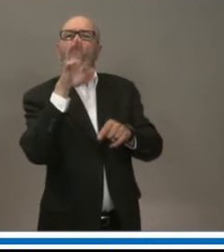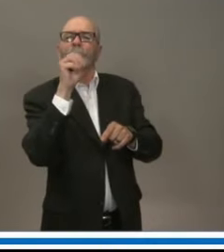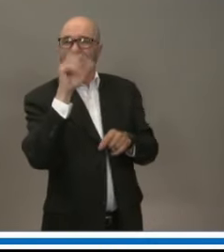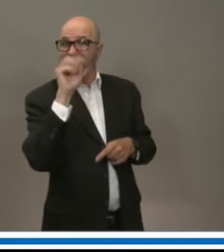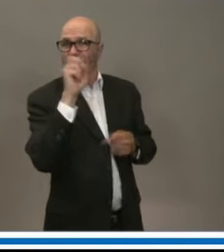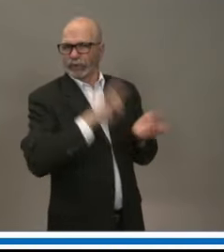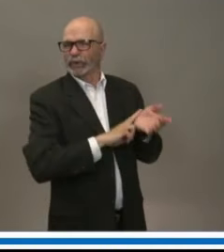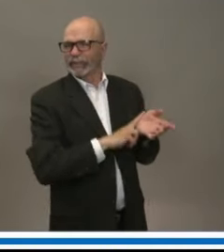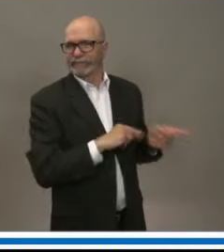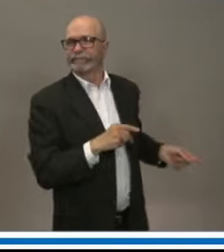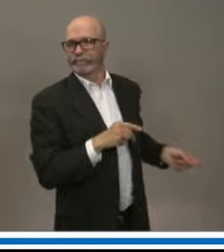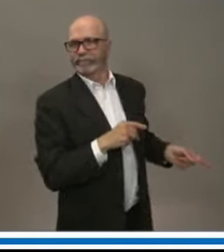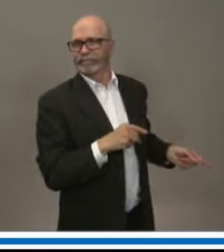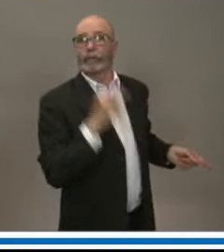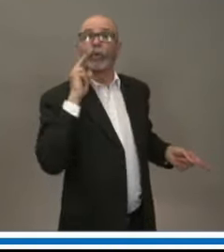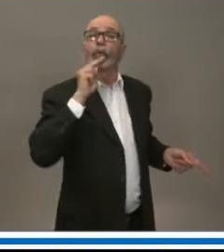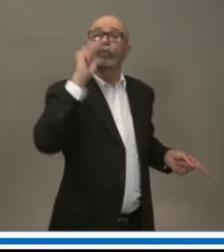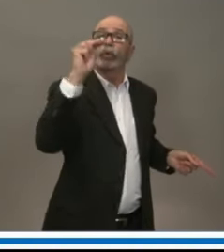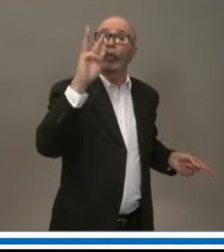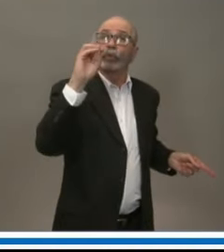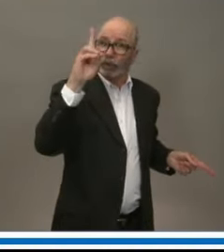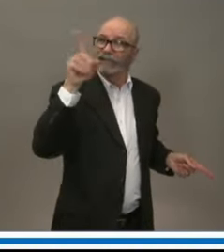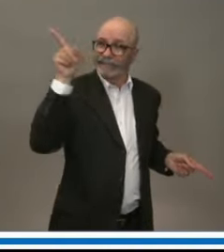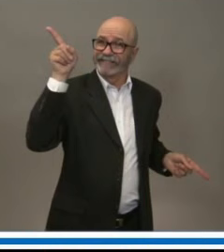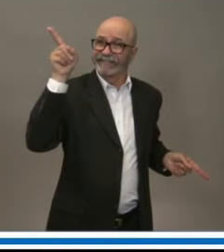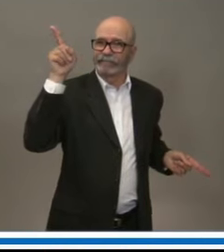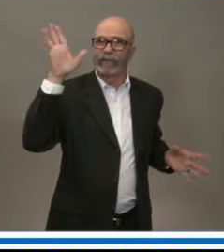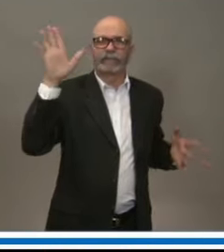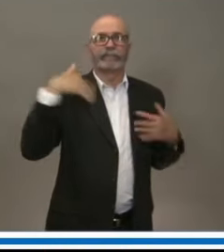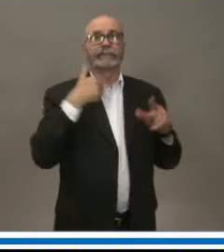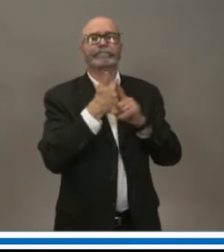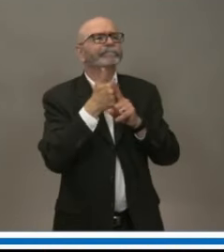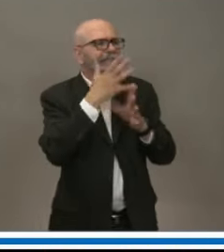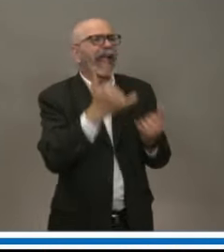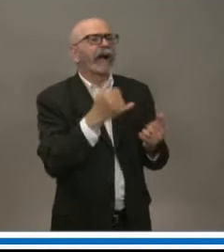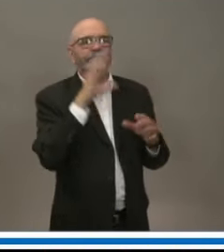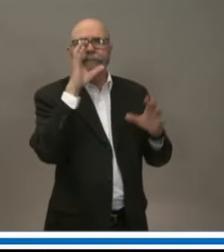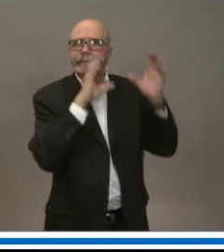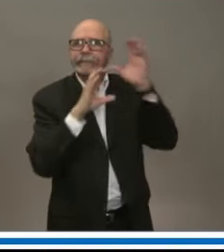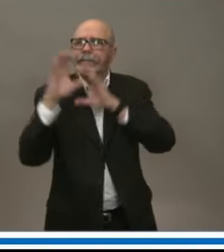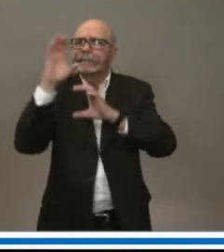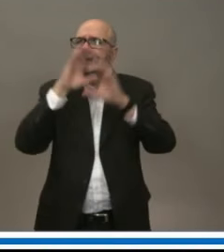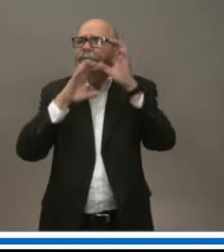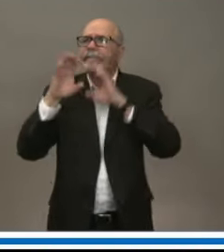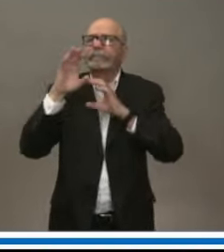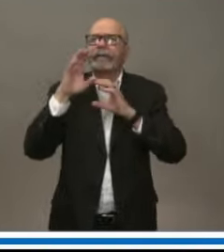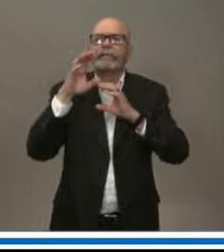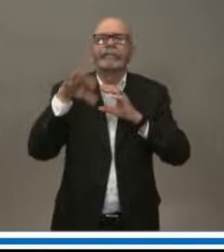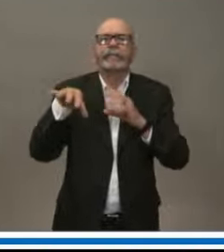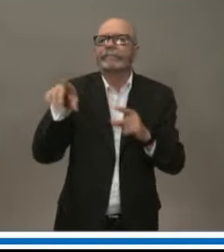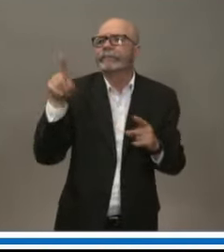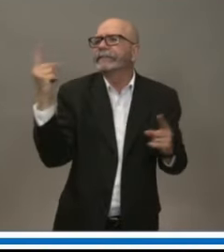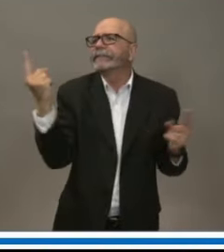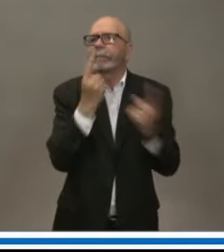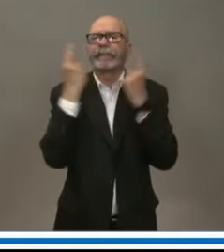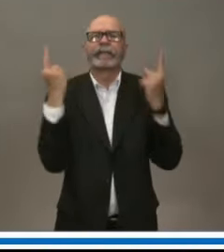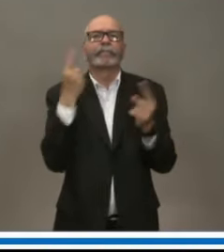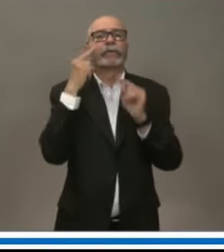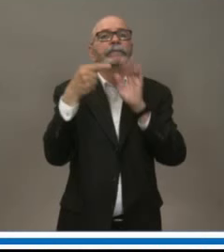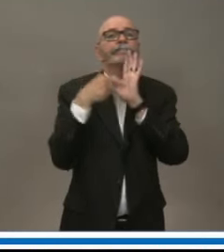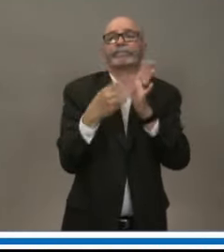own, and they've actually gone to look to the restaurant sector. In other words, to augment their